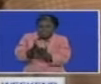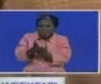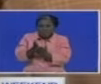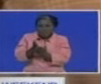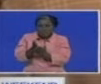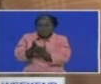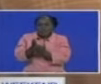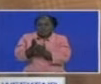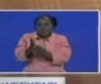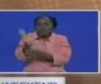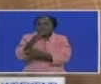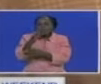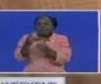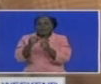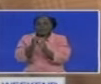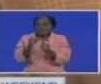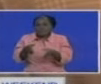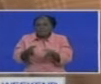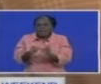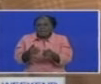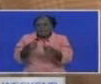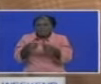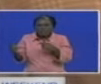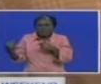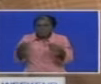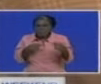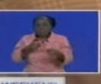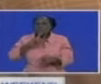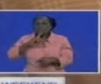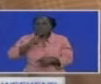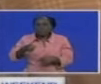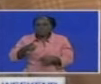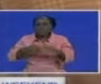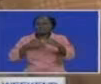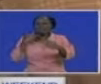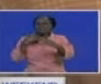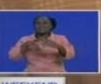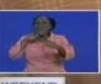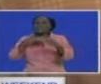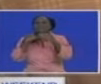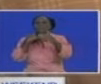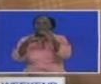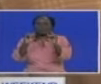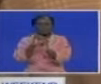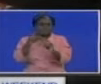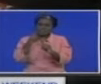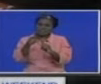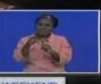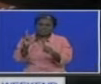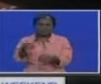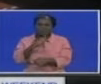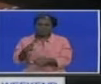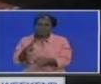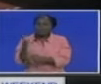diplomatic channels, but being combative and issuing ultimatums and is what we call vigilance.